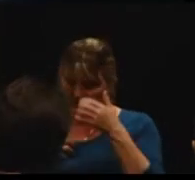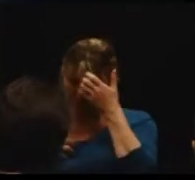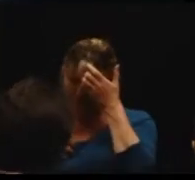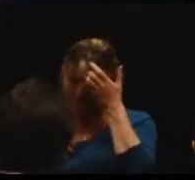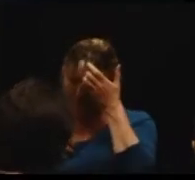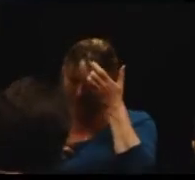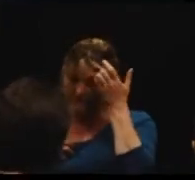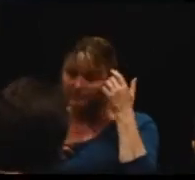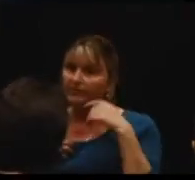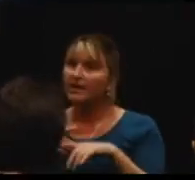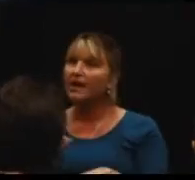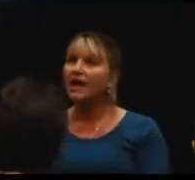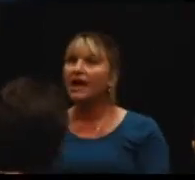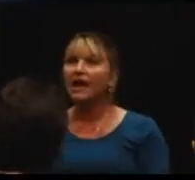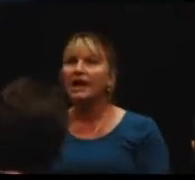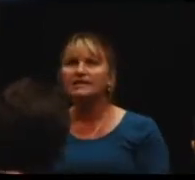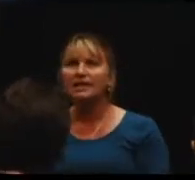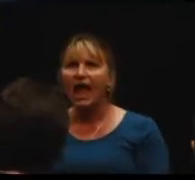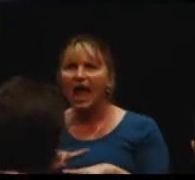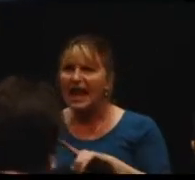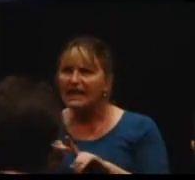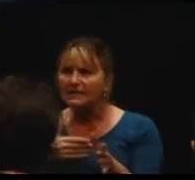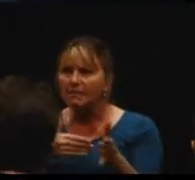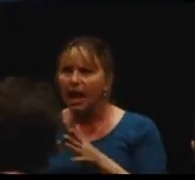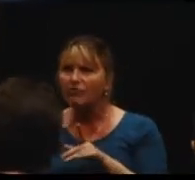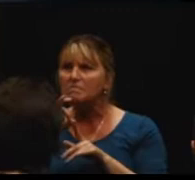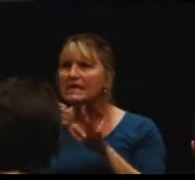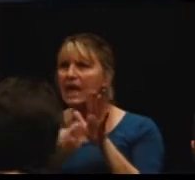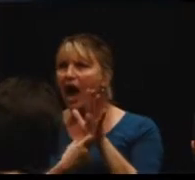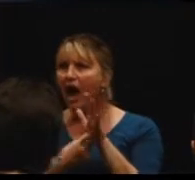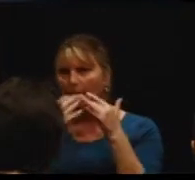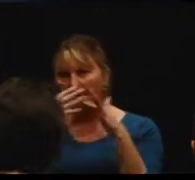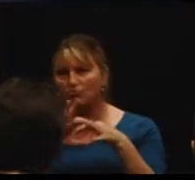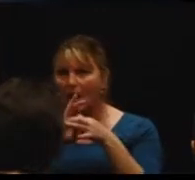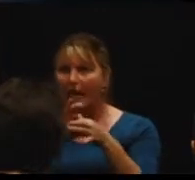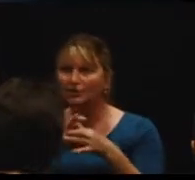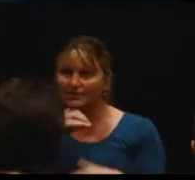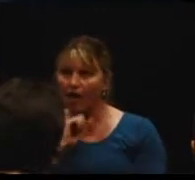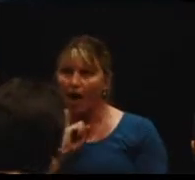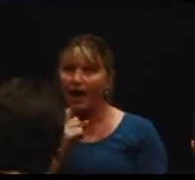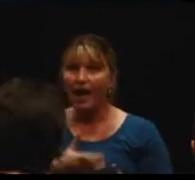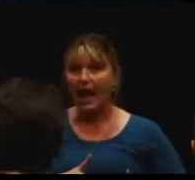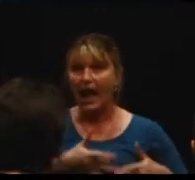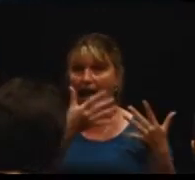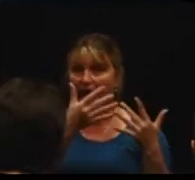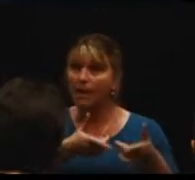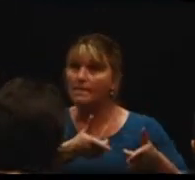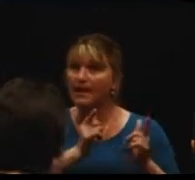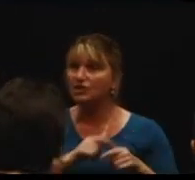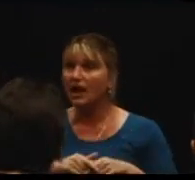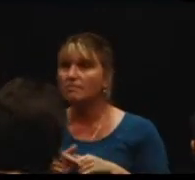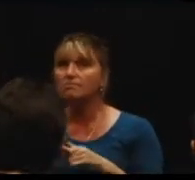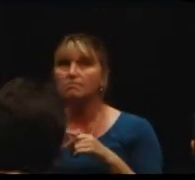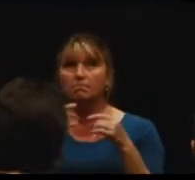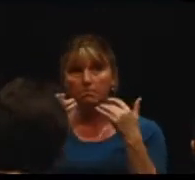And he is an ex-marketer and PR guy and account manager in both private and academic settings. For you, what's